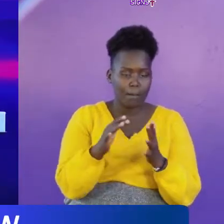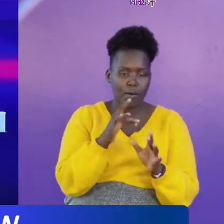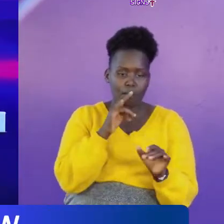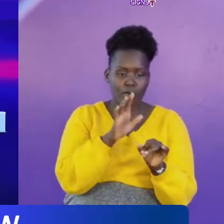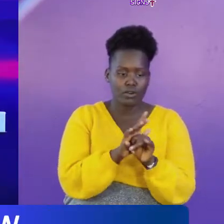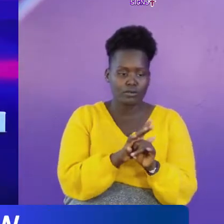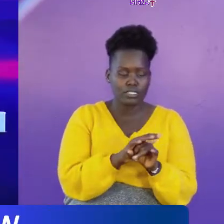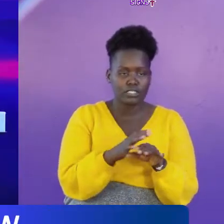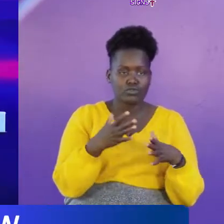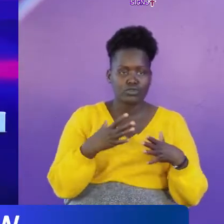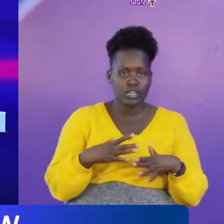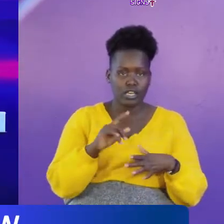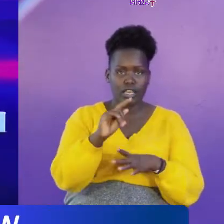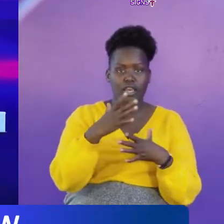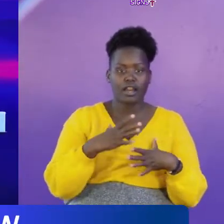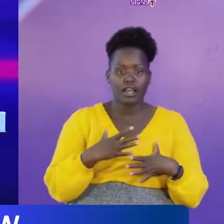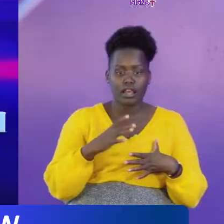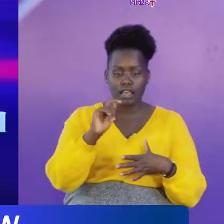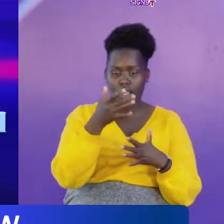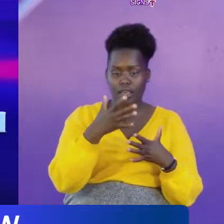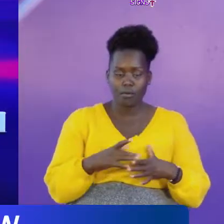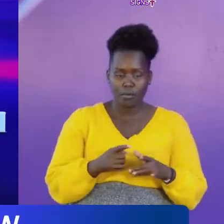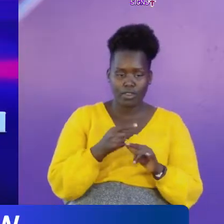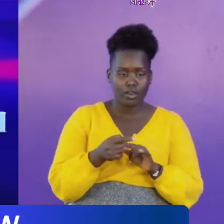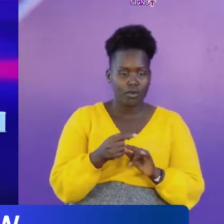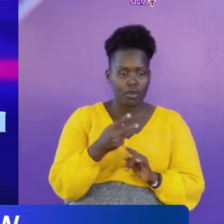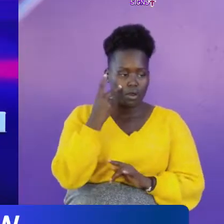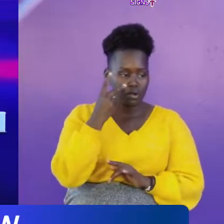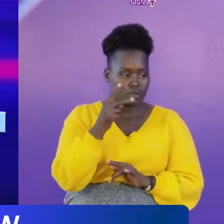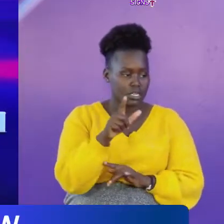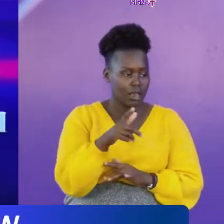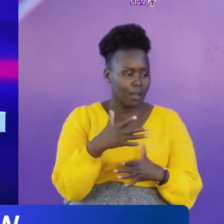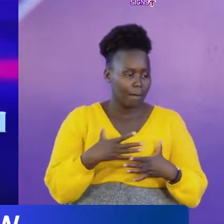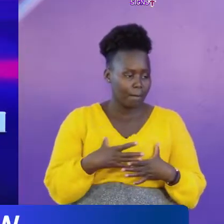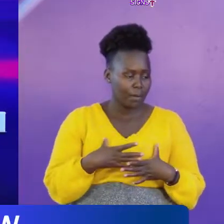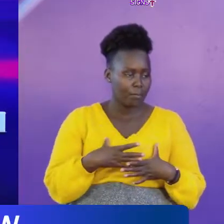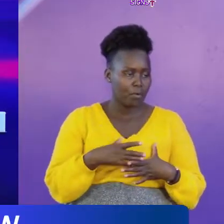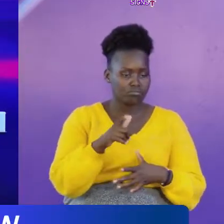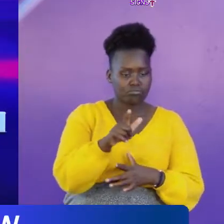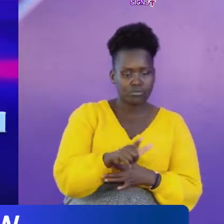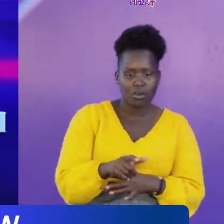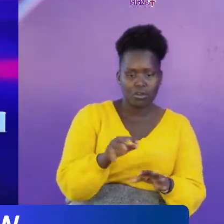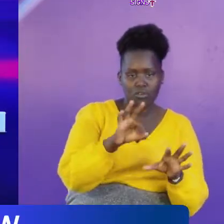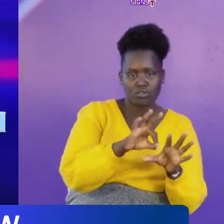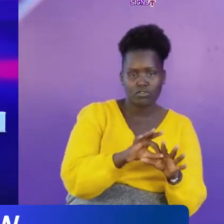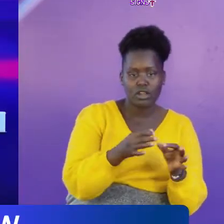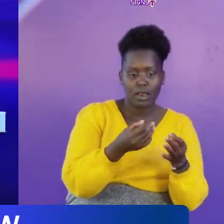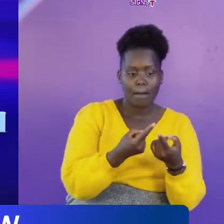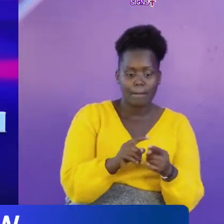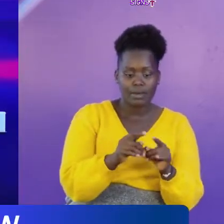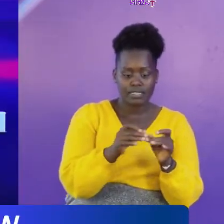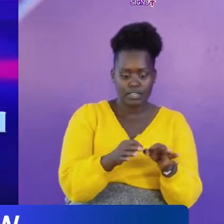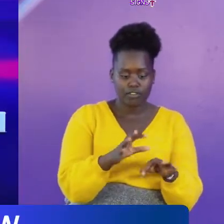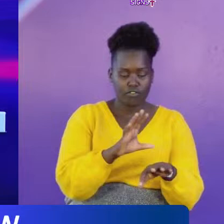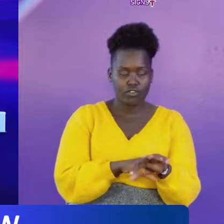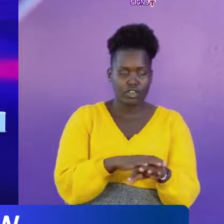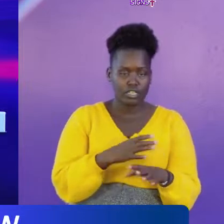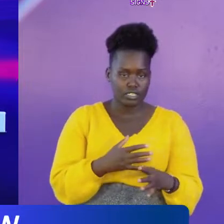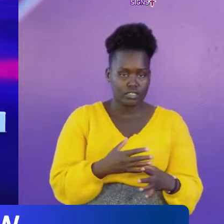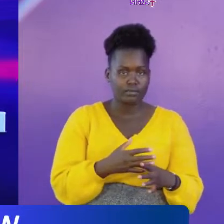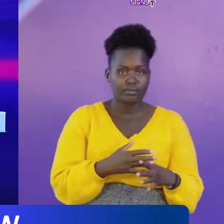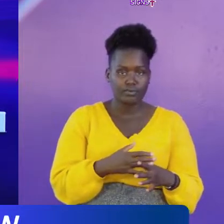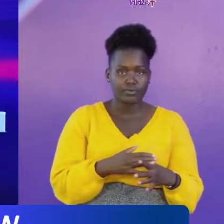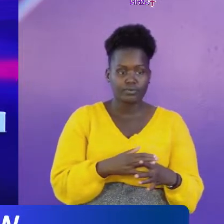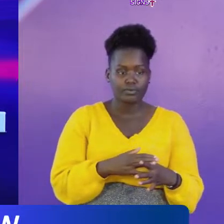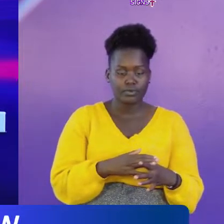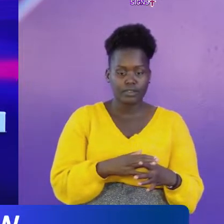Kenyan population, we're going to see low turnout in voting. Very low. But if we get it, if it's gotten